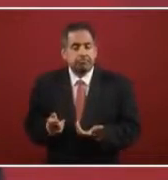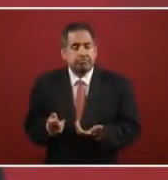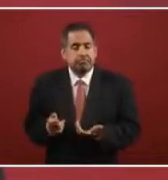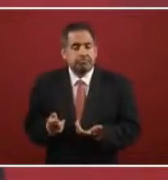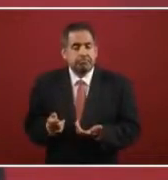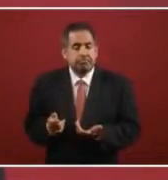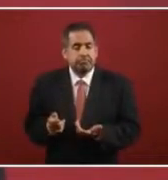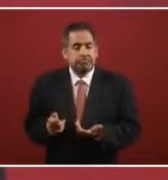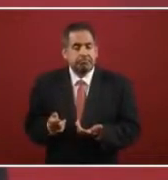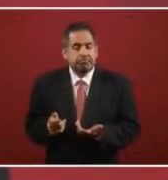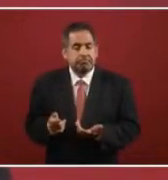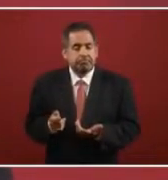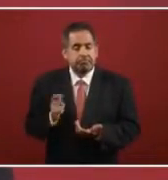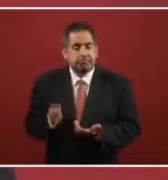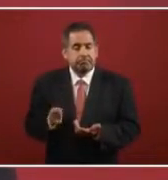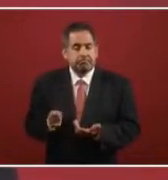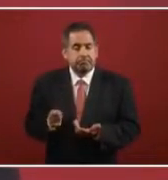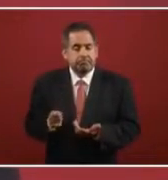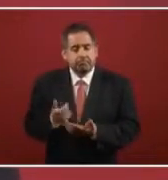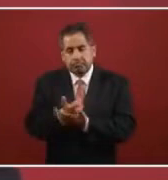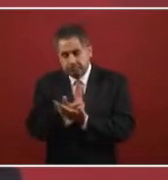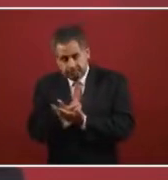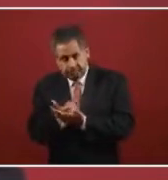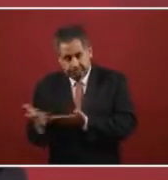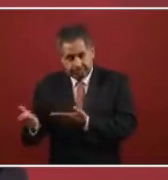it's of the muffin,